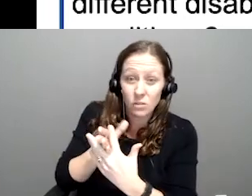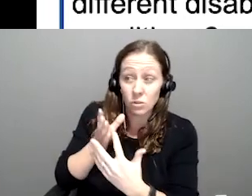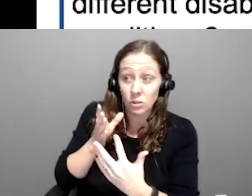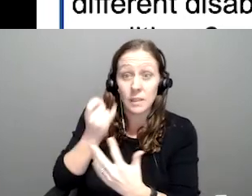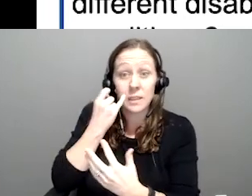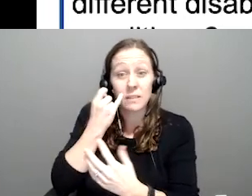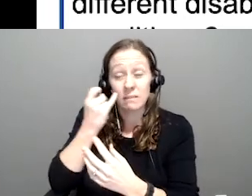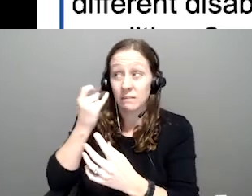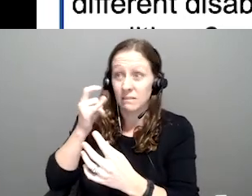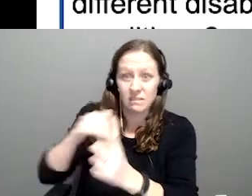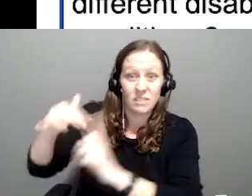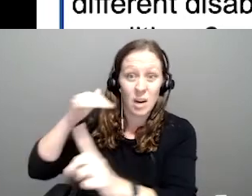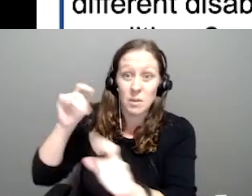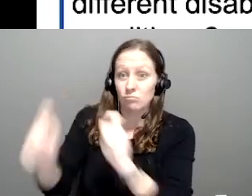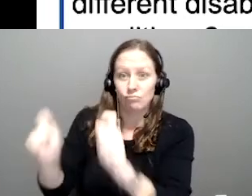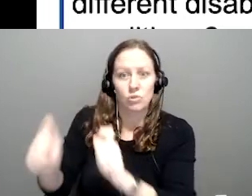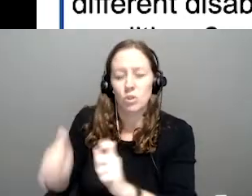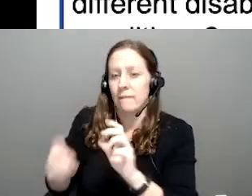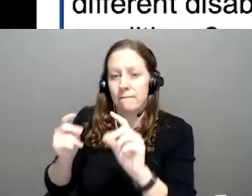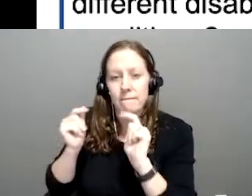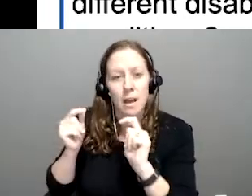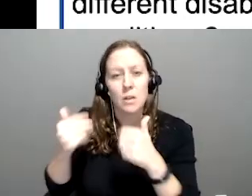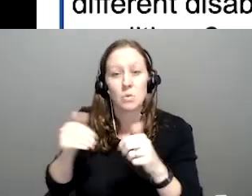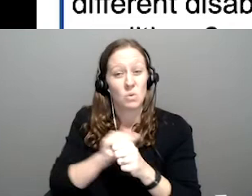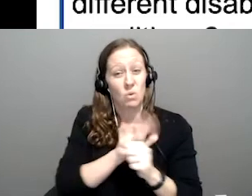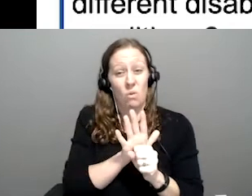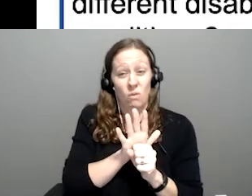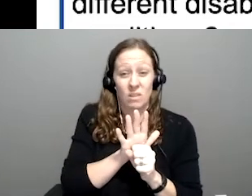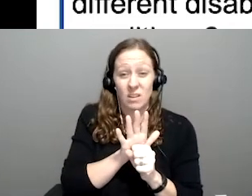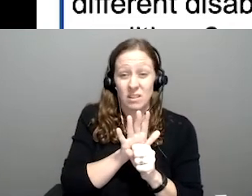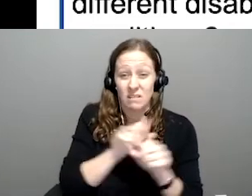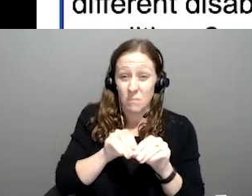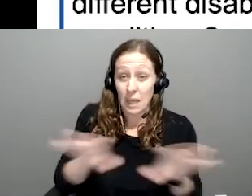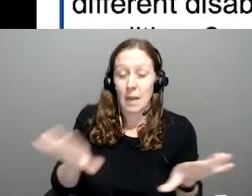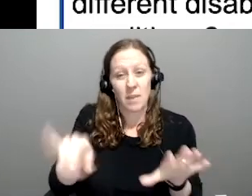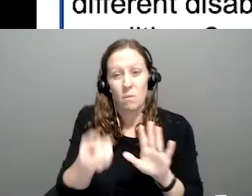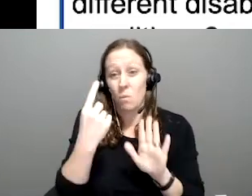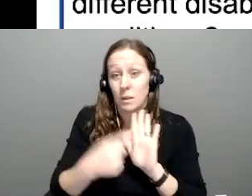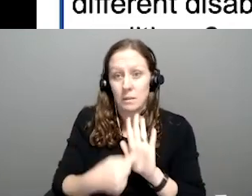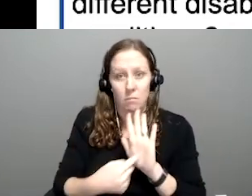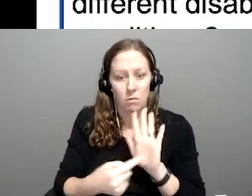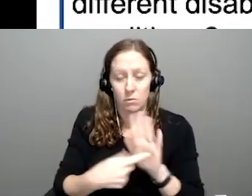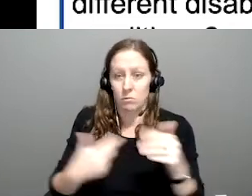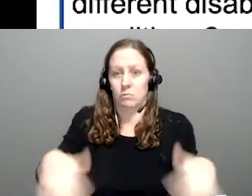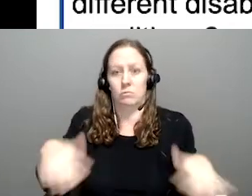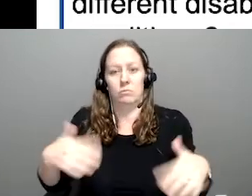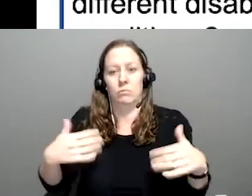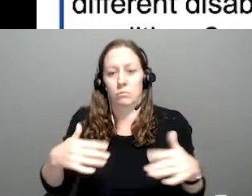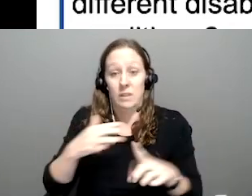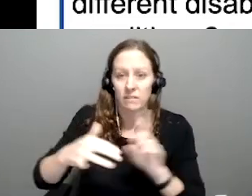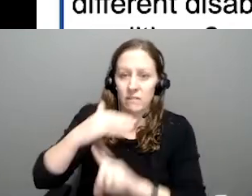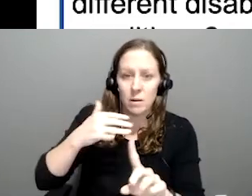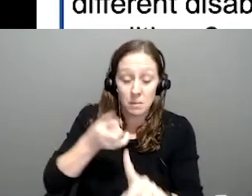labor market is changing at a rapid rate. The COVID-19 pandemic is an example a shock to the system that really created new